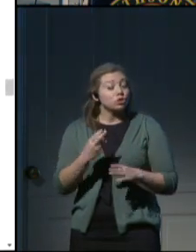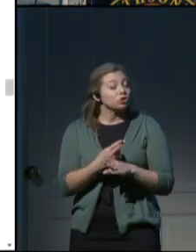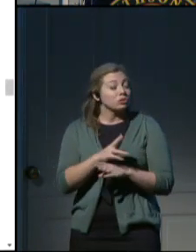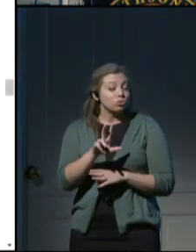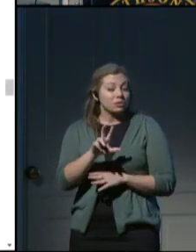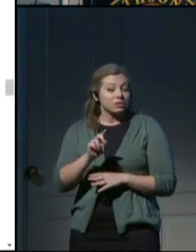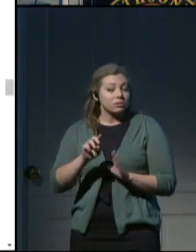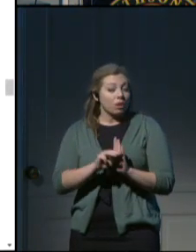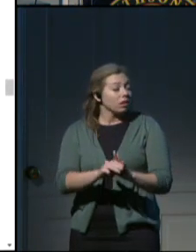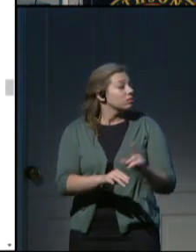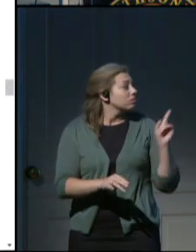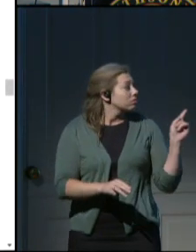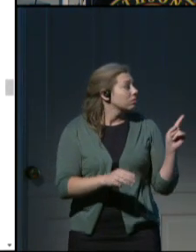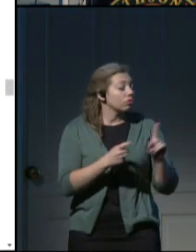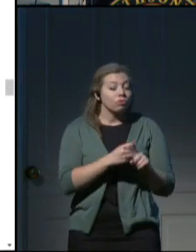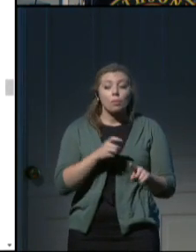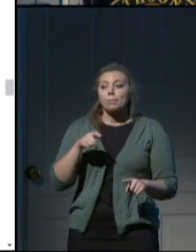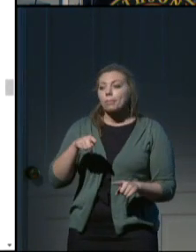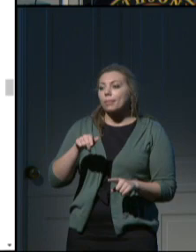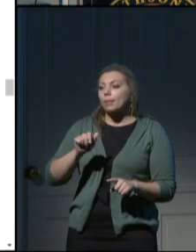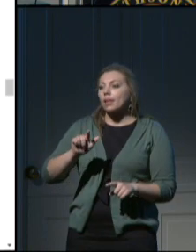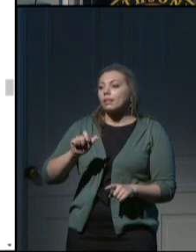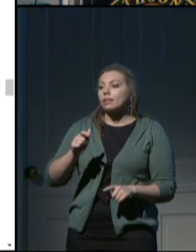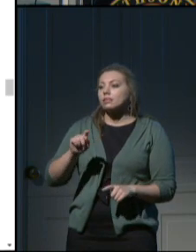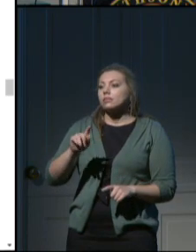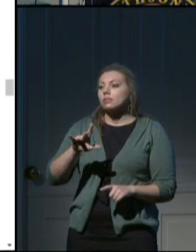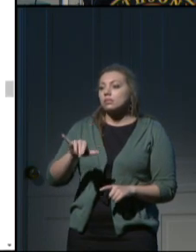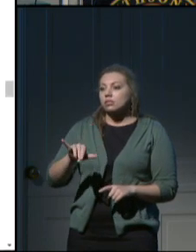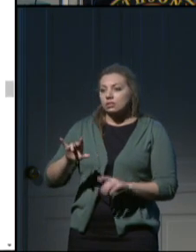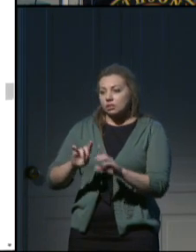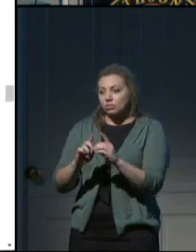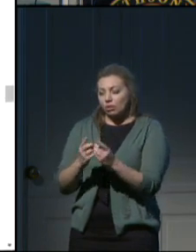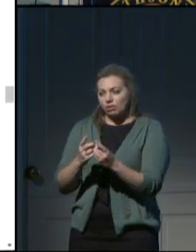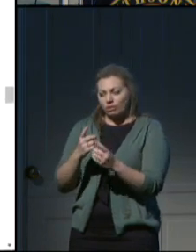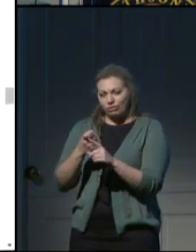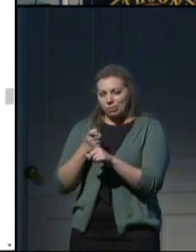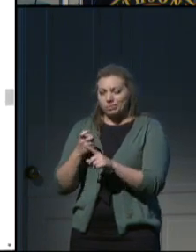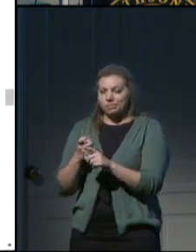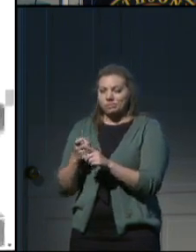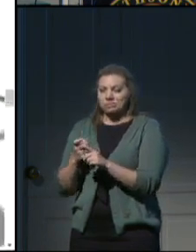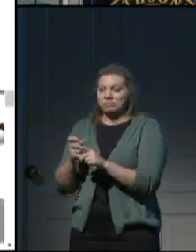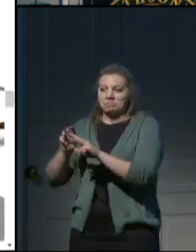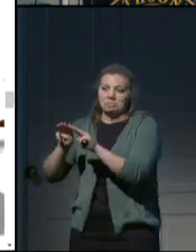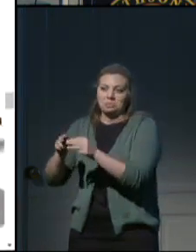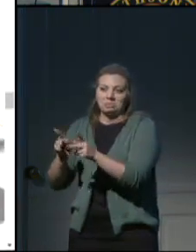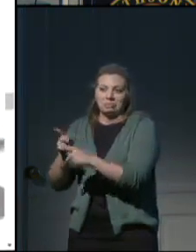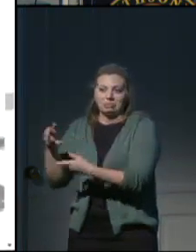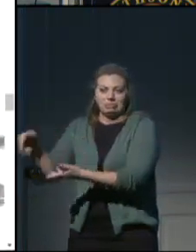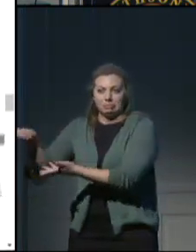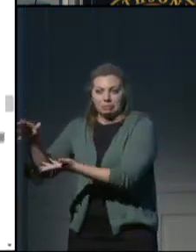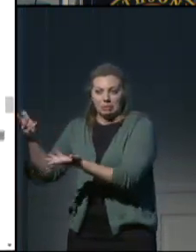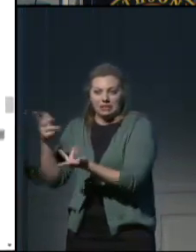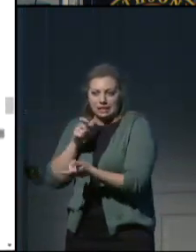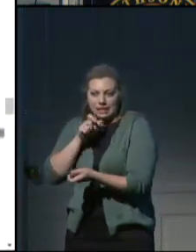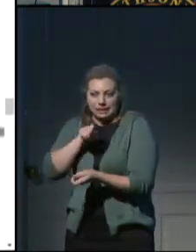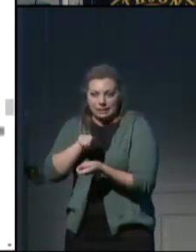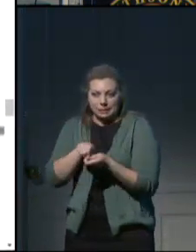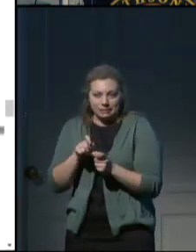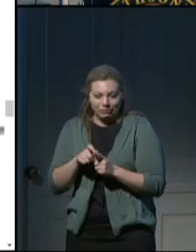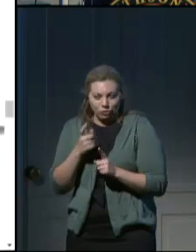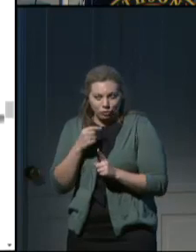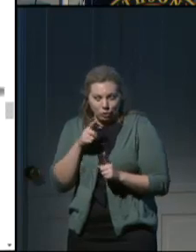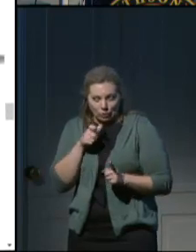the paleontology department, I believe, or by the museum folks, for lack of a really specific